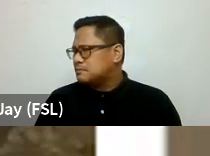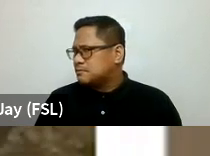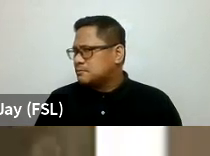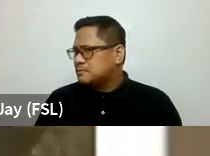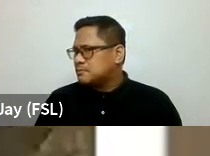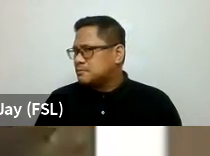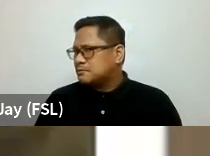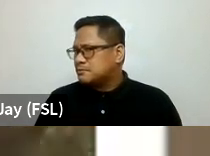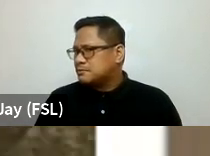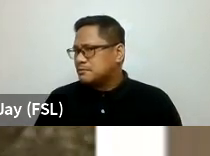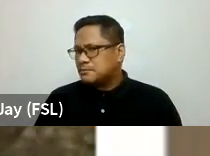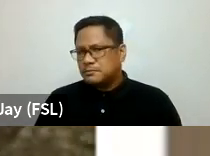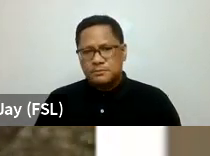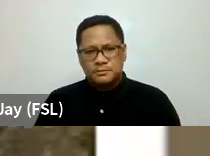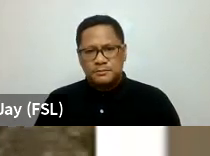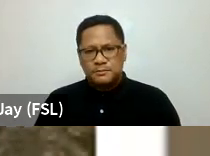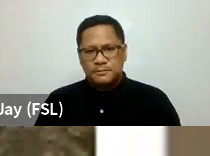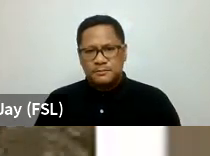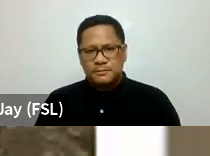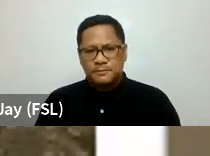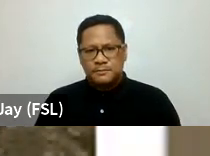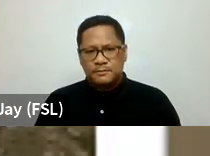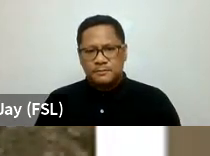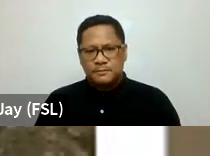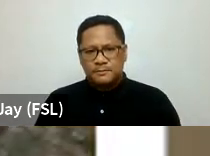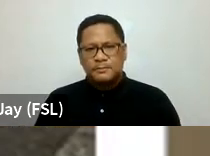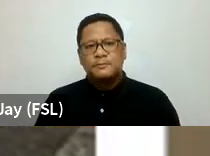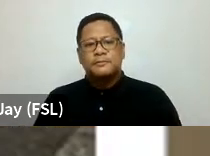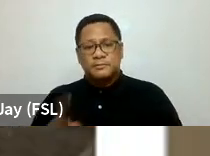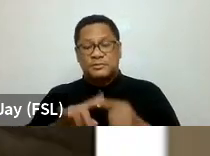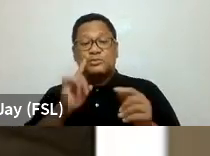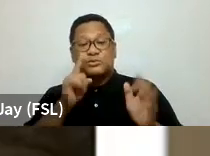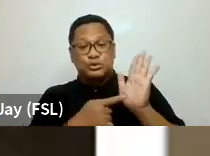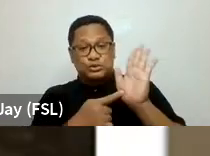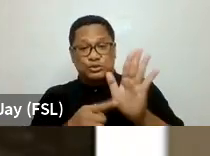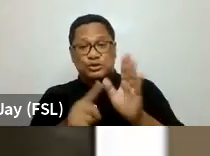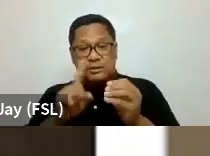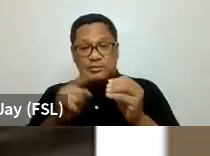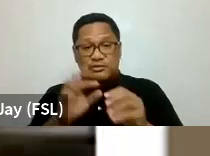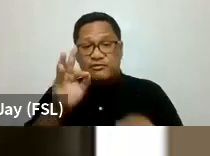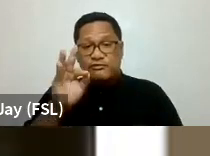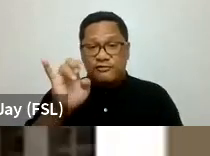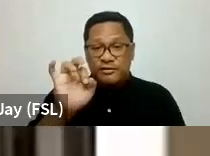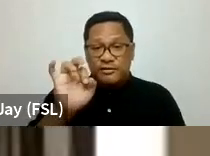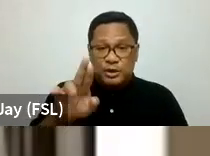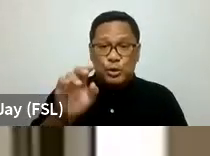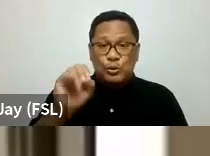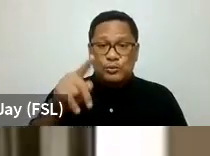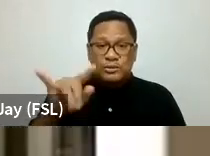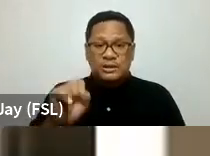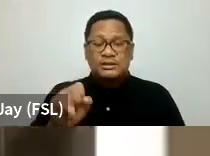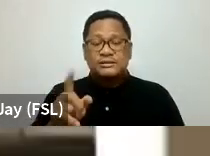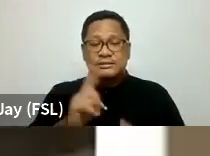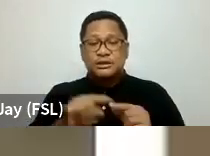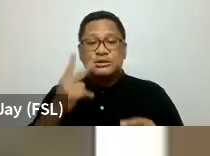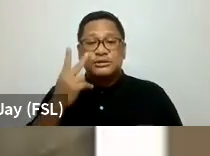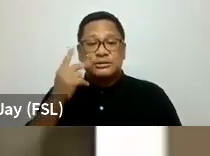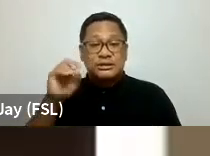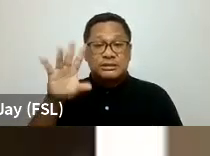Kita pa dyan sa video. Ayan na ang fiber optic. Bali ilaw po yung umaano dyan.